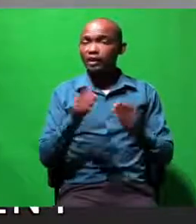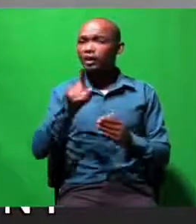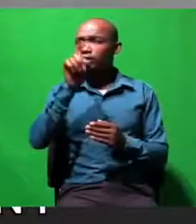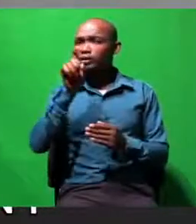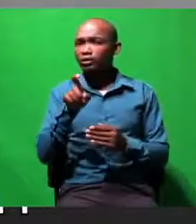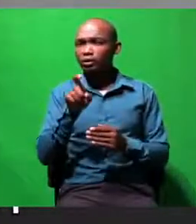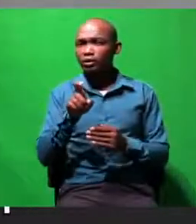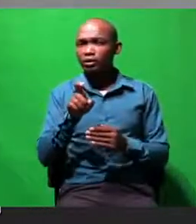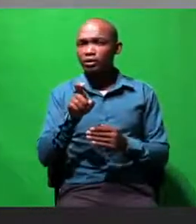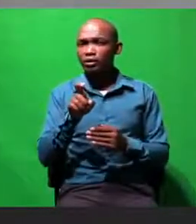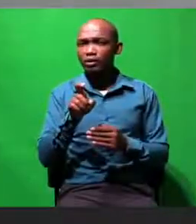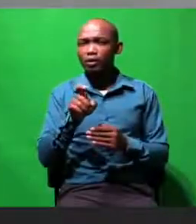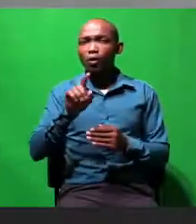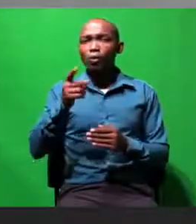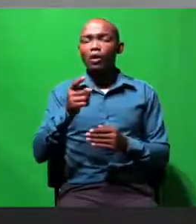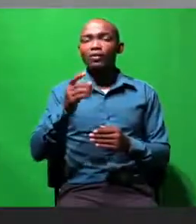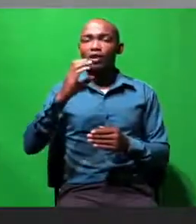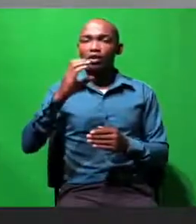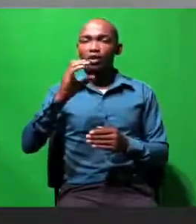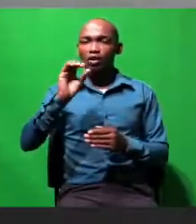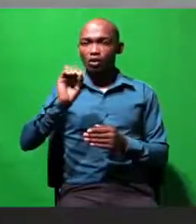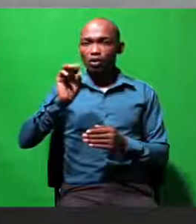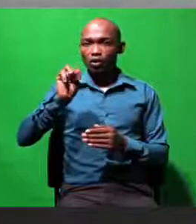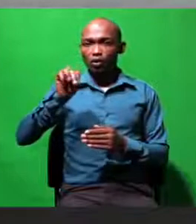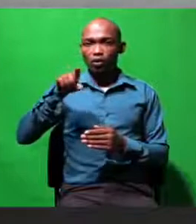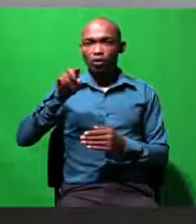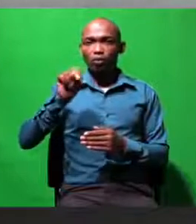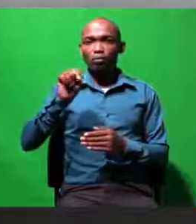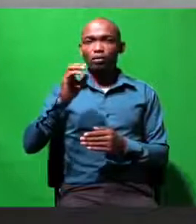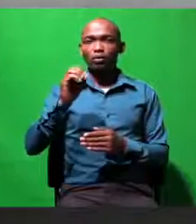can you guess, what is the last question? What are the components?